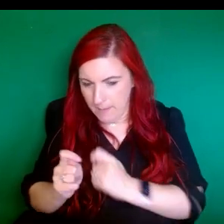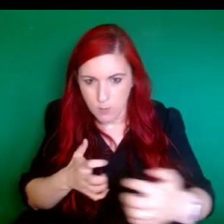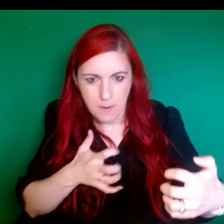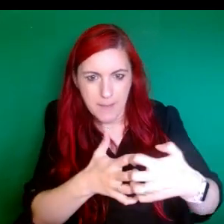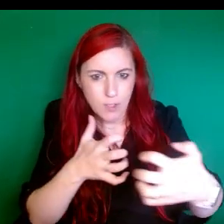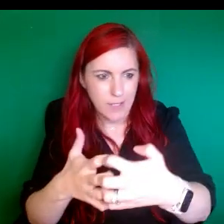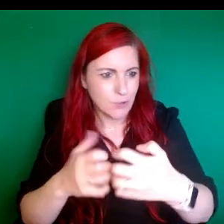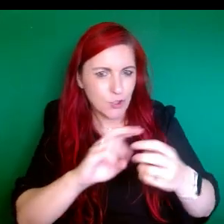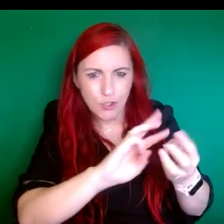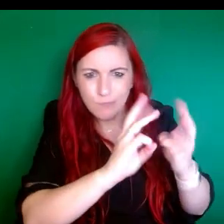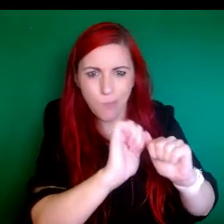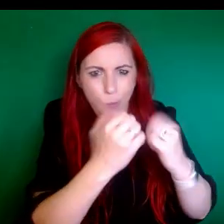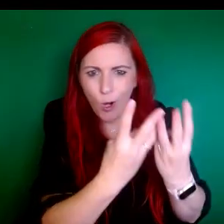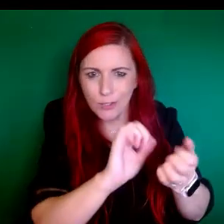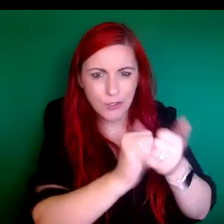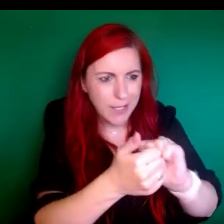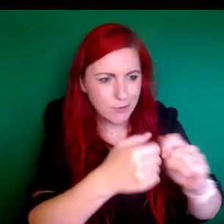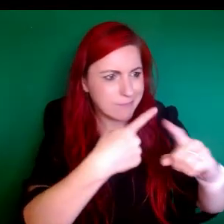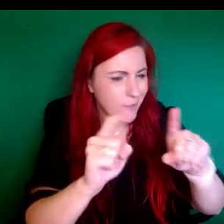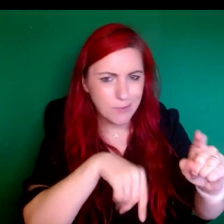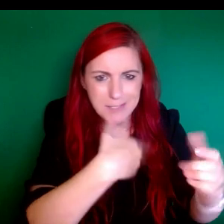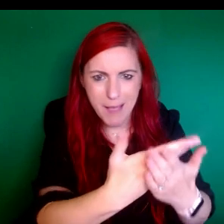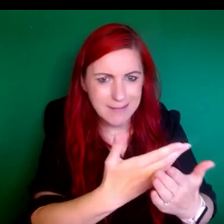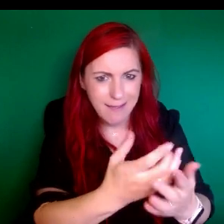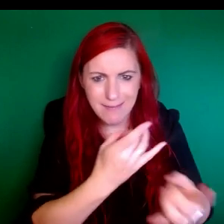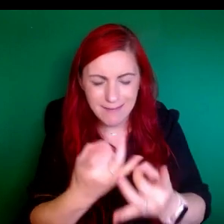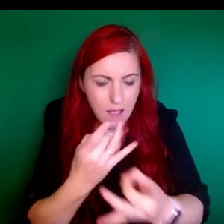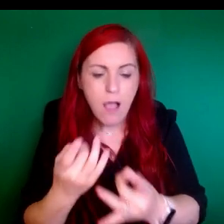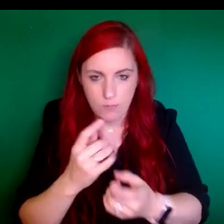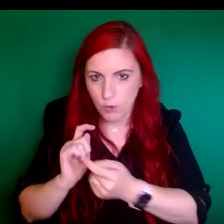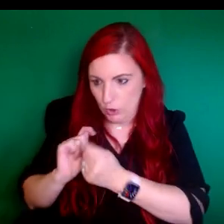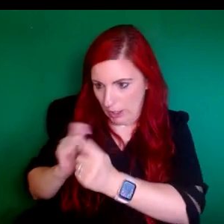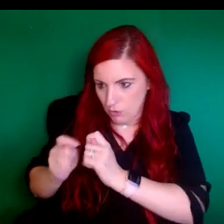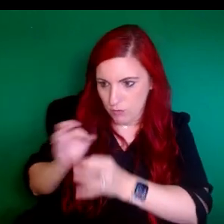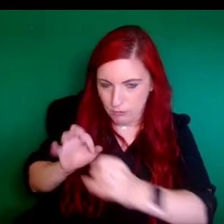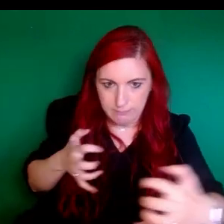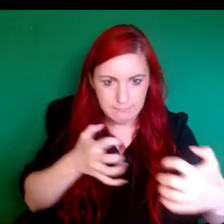challenges and seeing real progress in talent attraction and retention. The